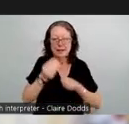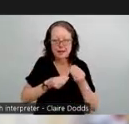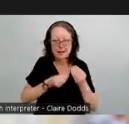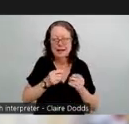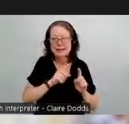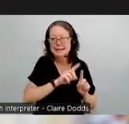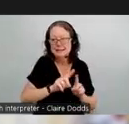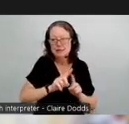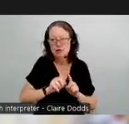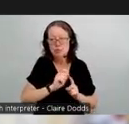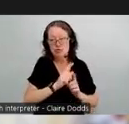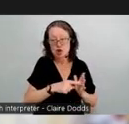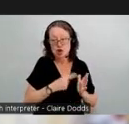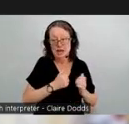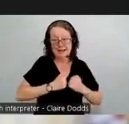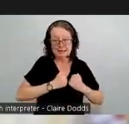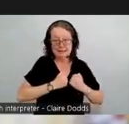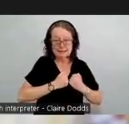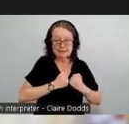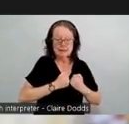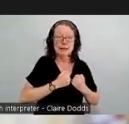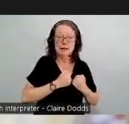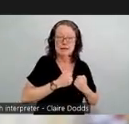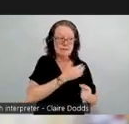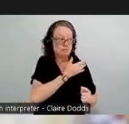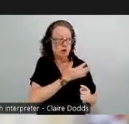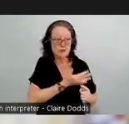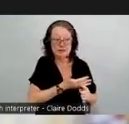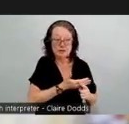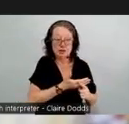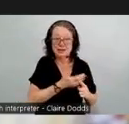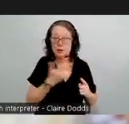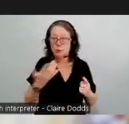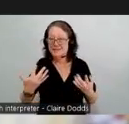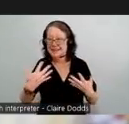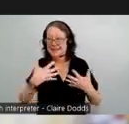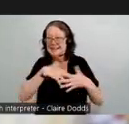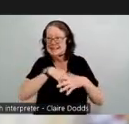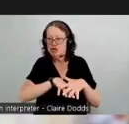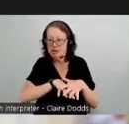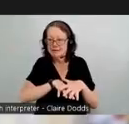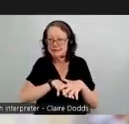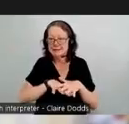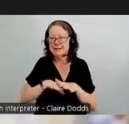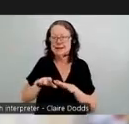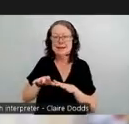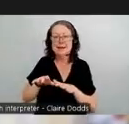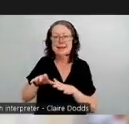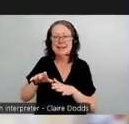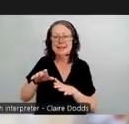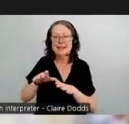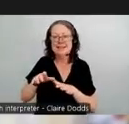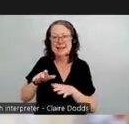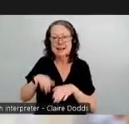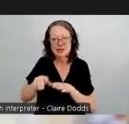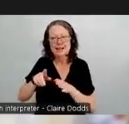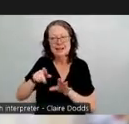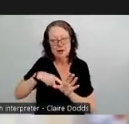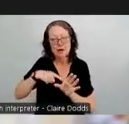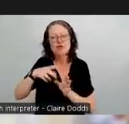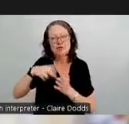to integrate National Year of Reading kind of activity. As Jason was saying before, it's that integration